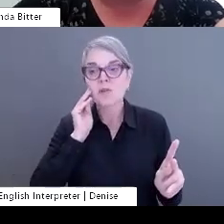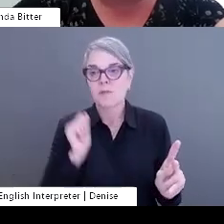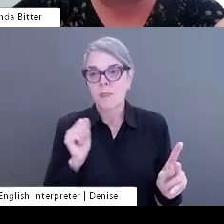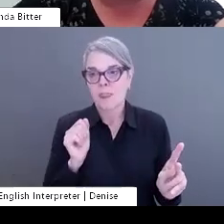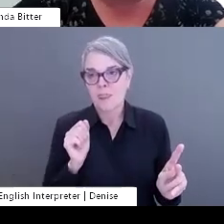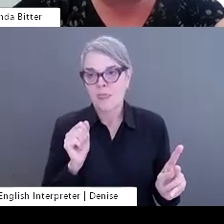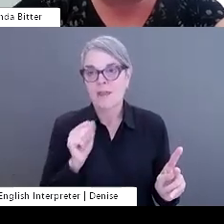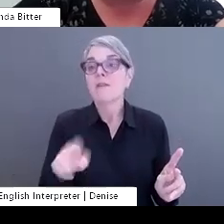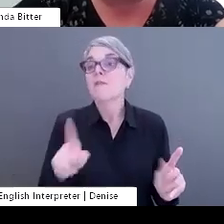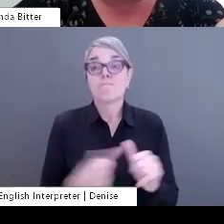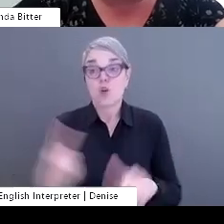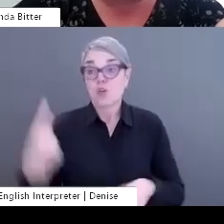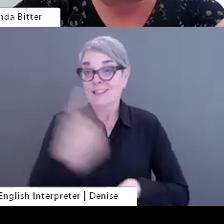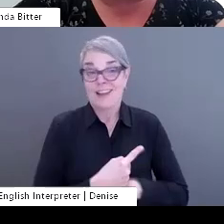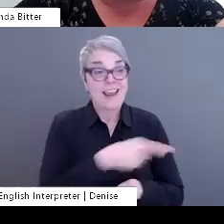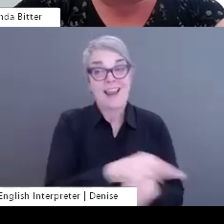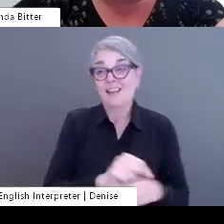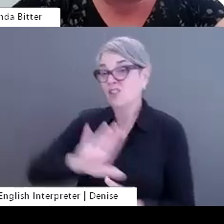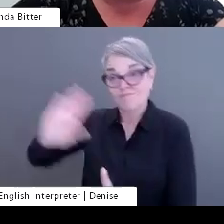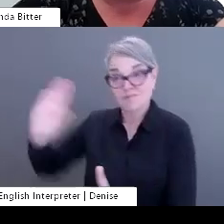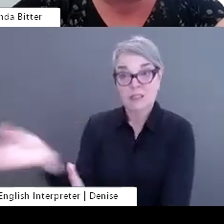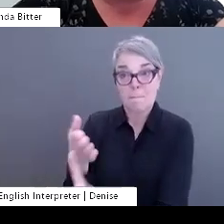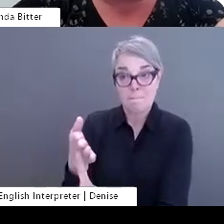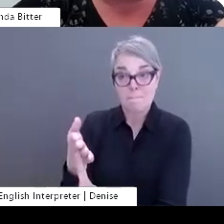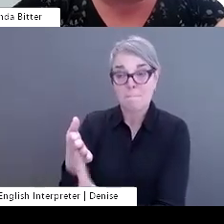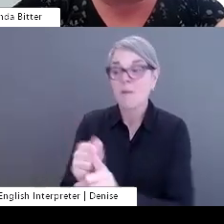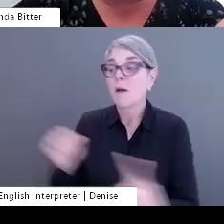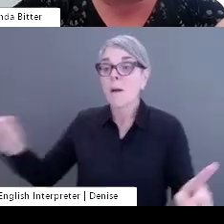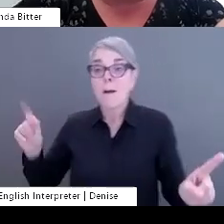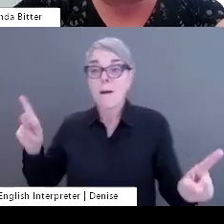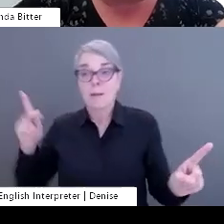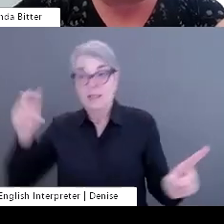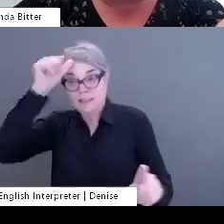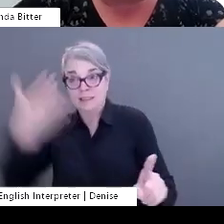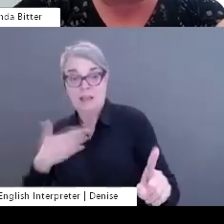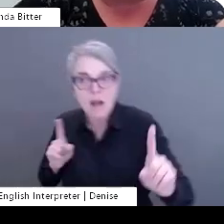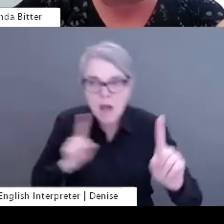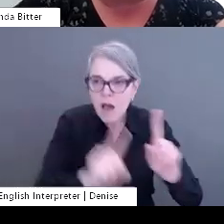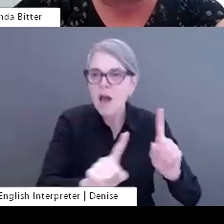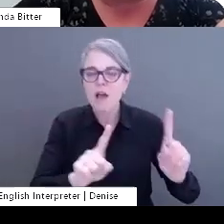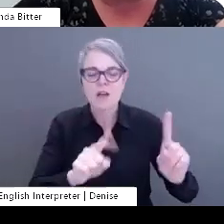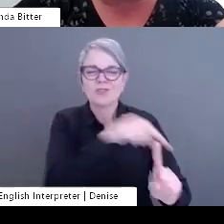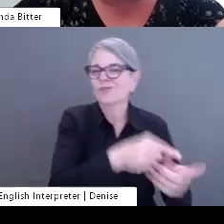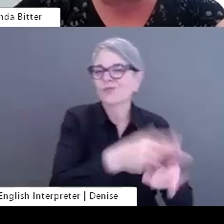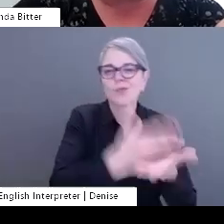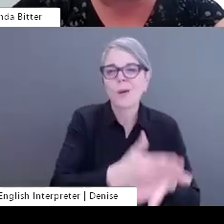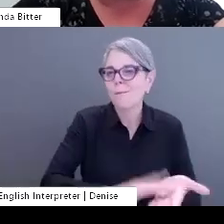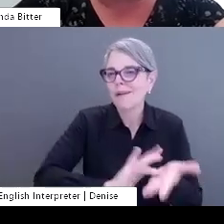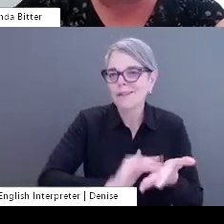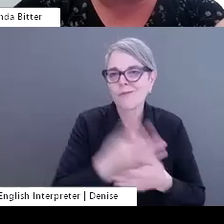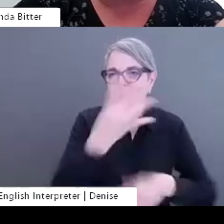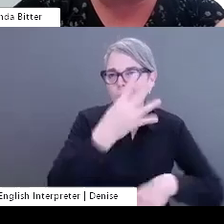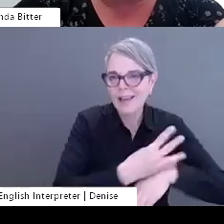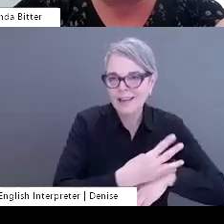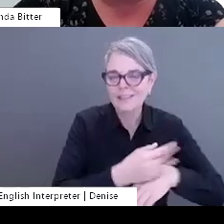Rita slaps him. So Peter gets between them. She stopped taking her meds for 4 days. So I guess Rita had been home for 4 days and then